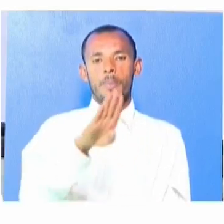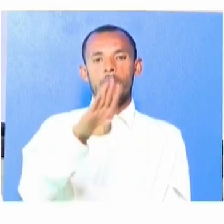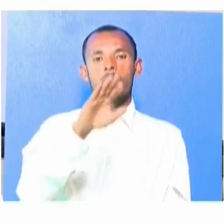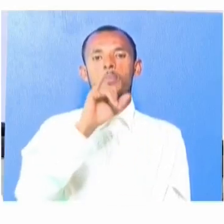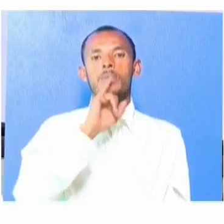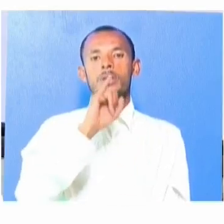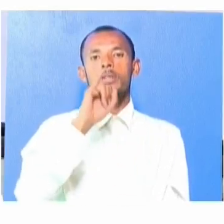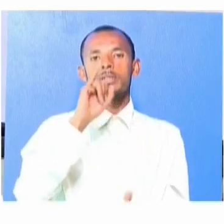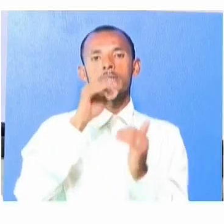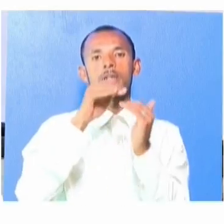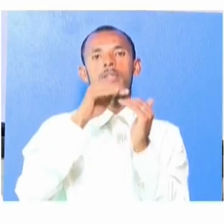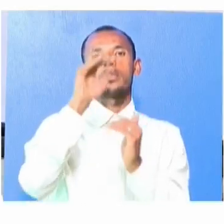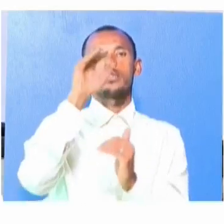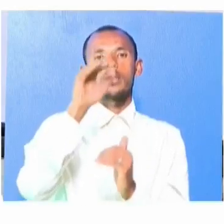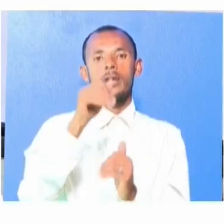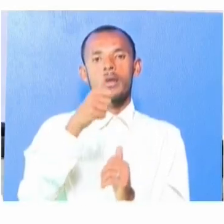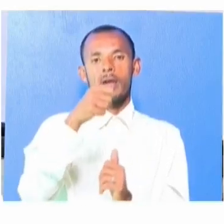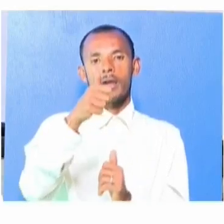greater than